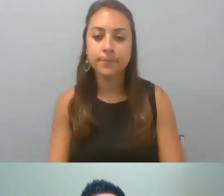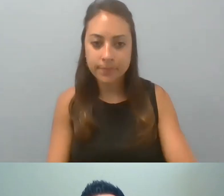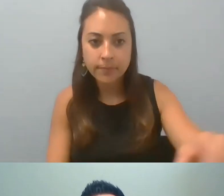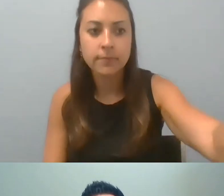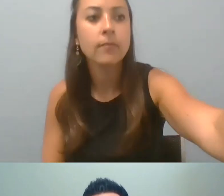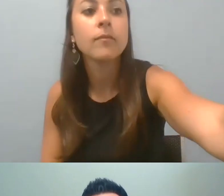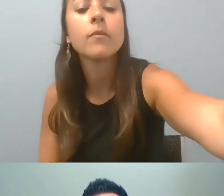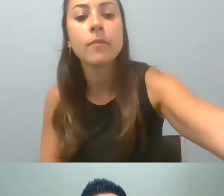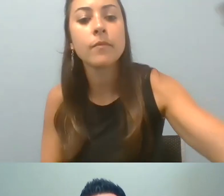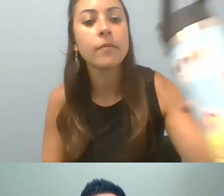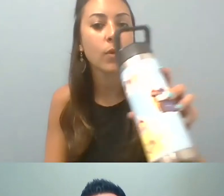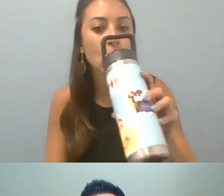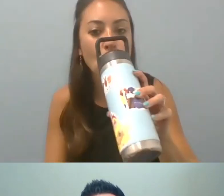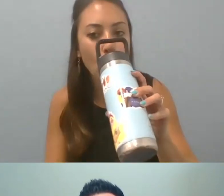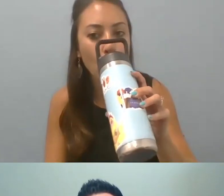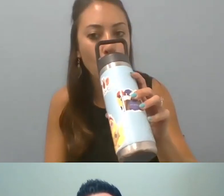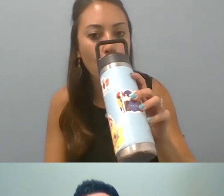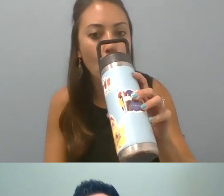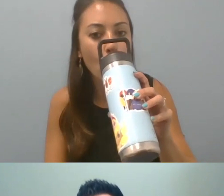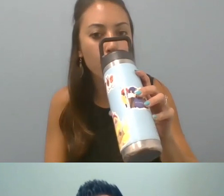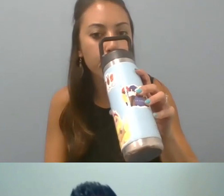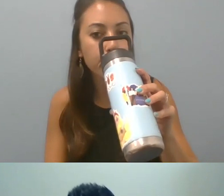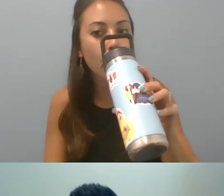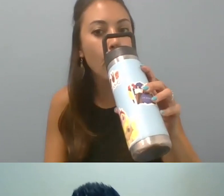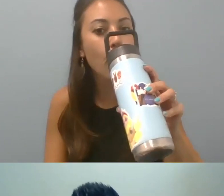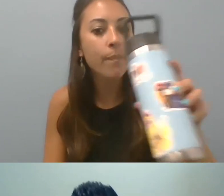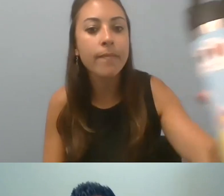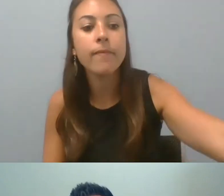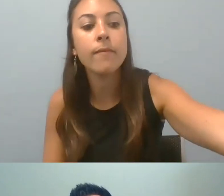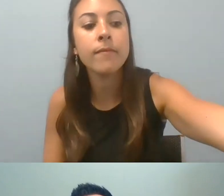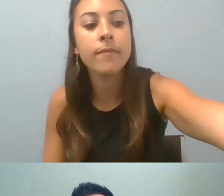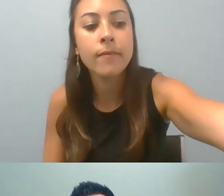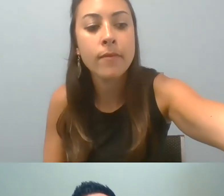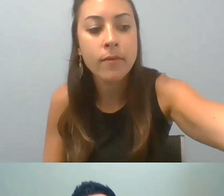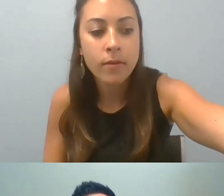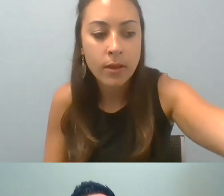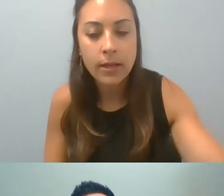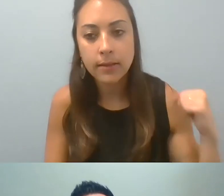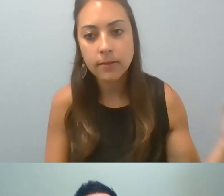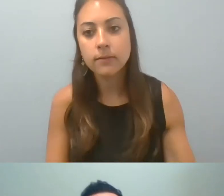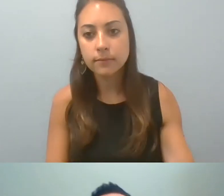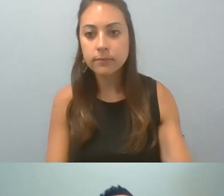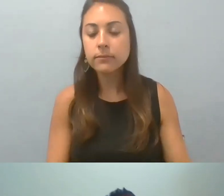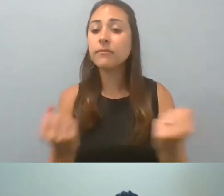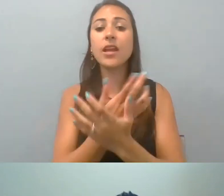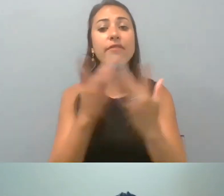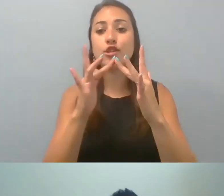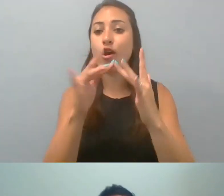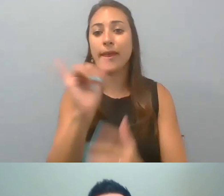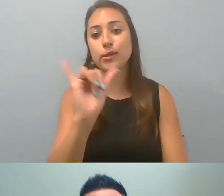them. So there's a few ways to do that. Then I think online as well, Jesse, is that correct? Yeah, I always get